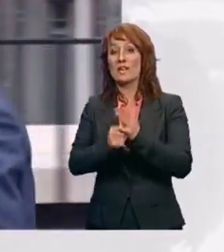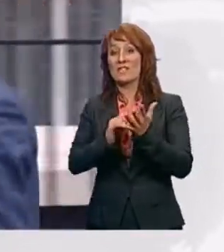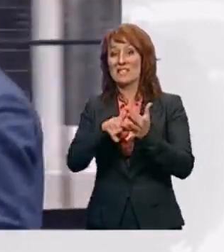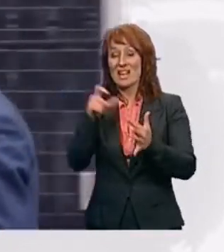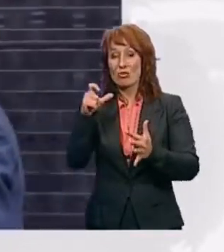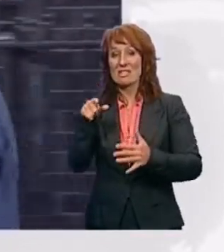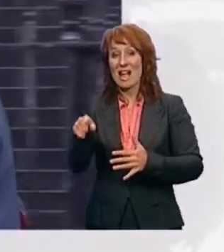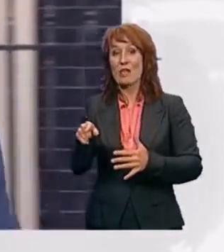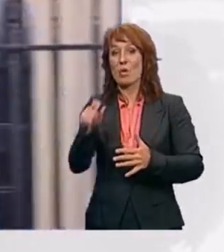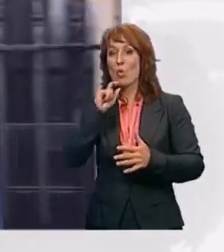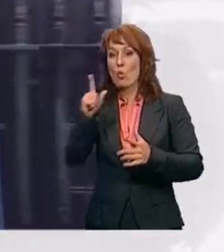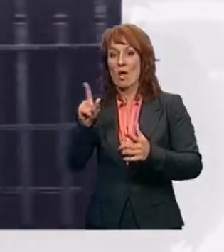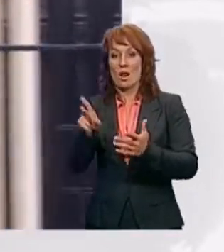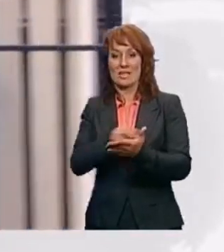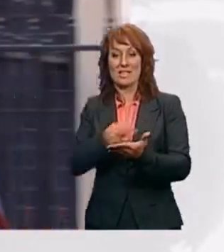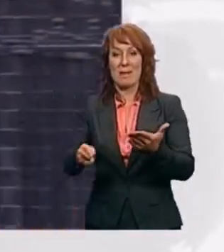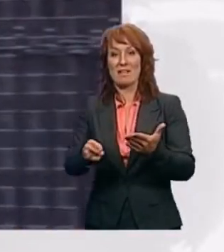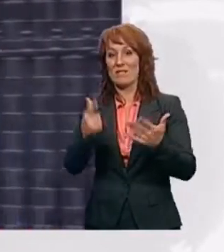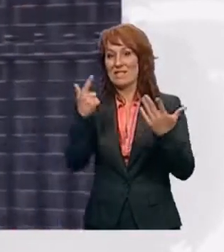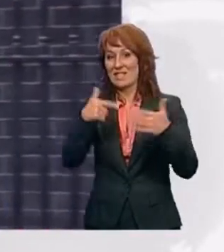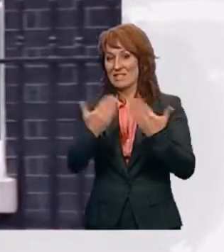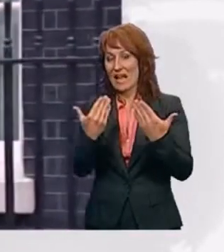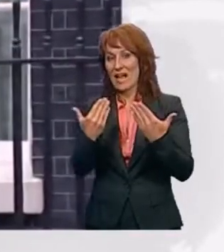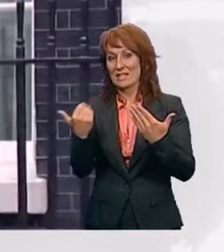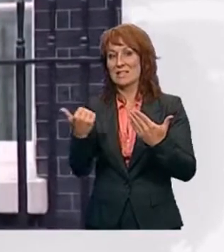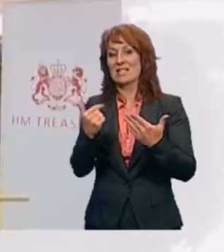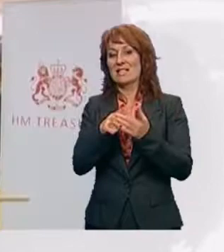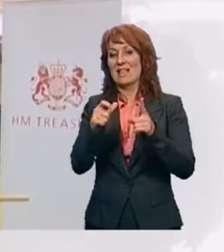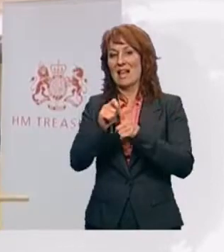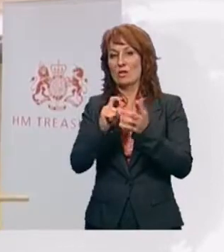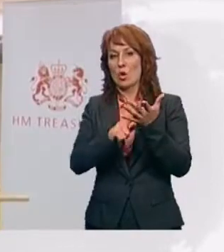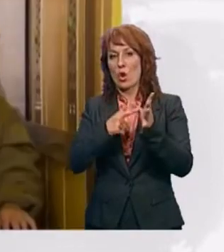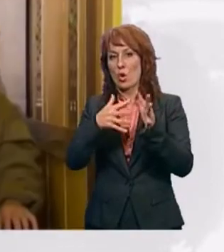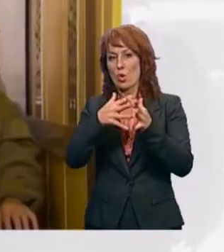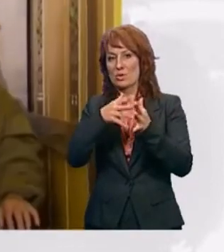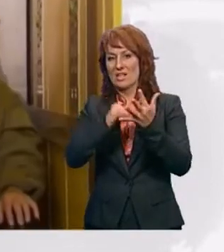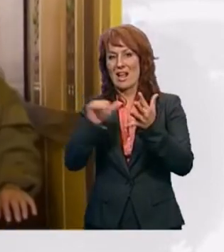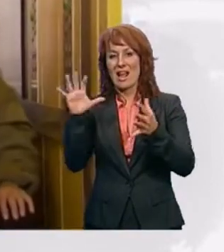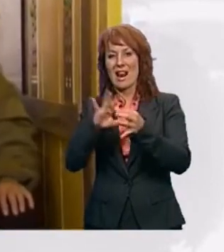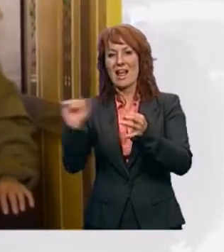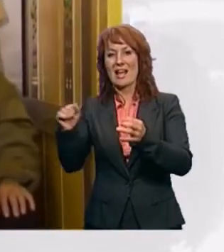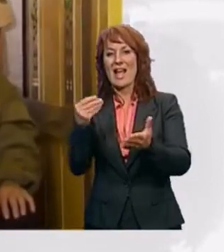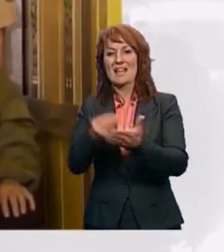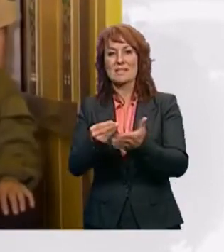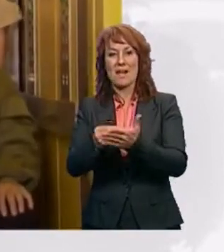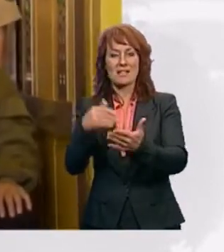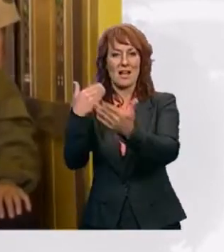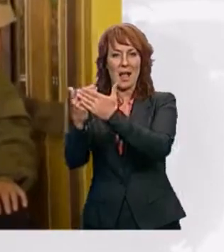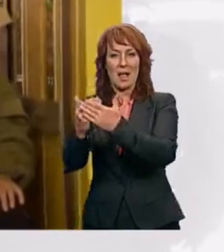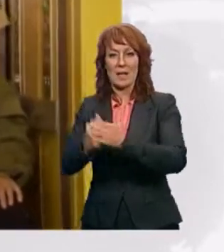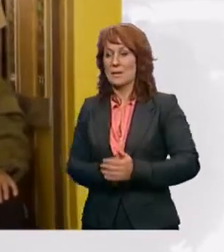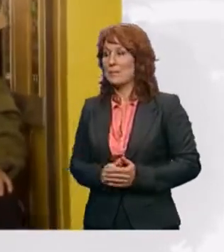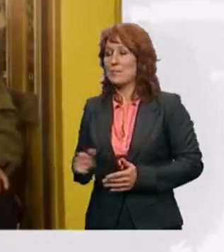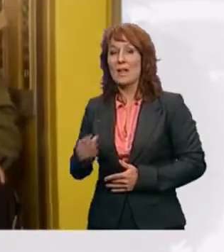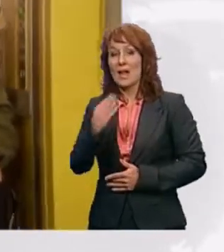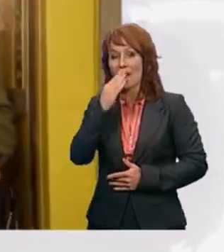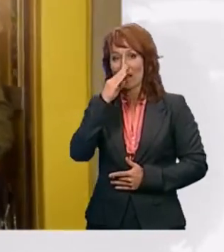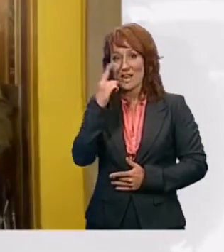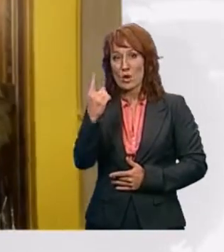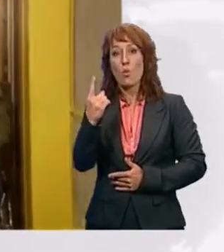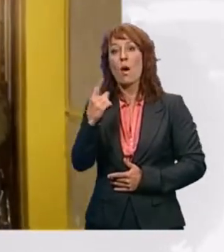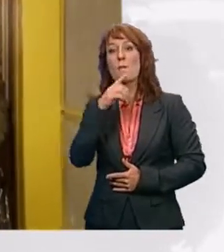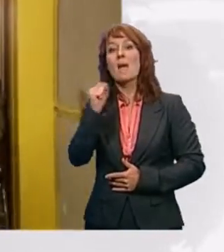to be suspended from the Commons for 7 days over his expenses claims. A 91-year-old man is found guilty of helping to